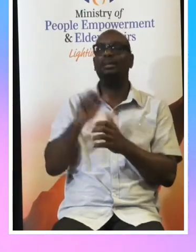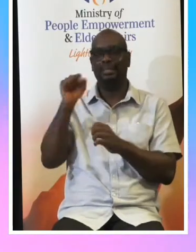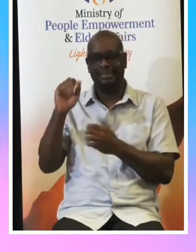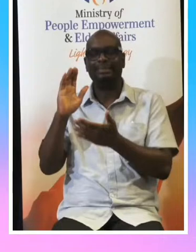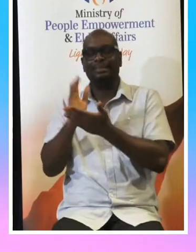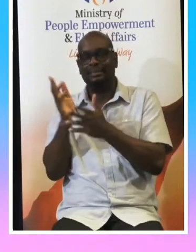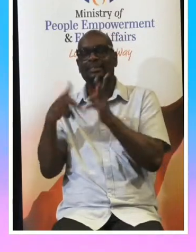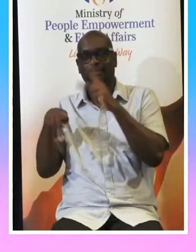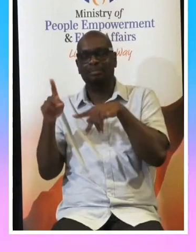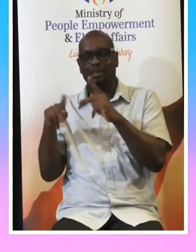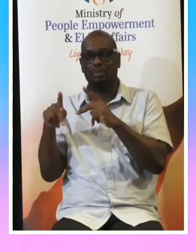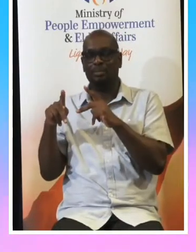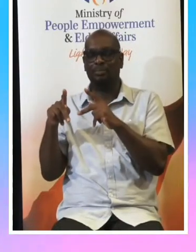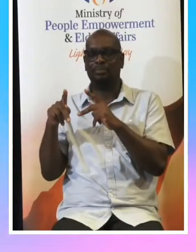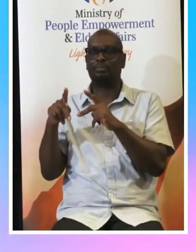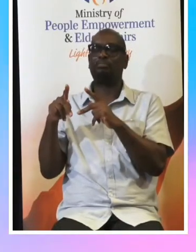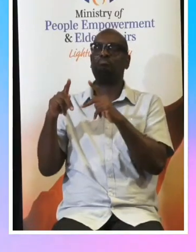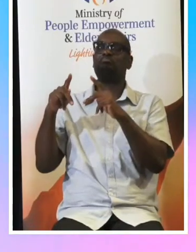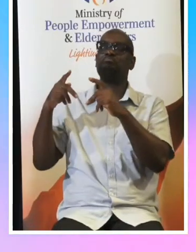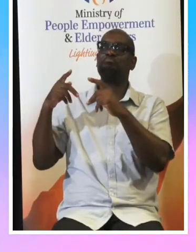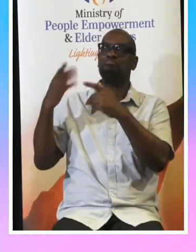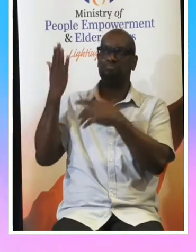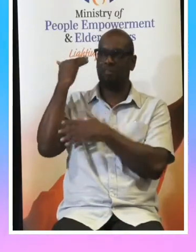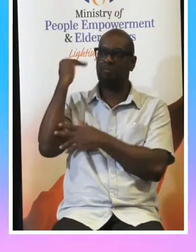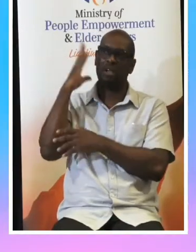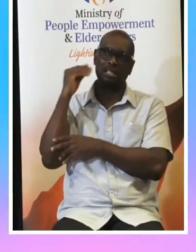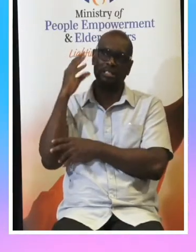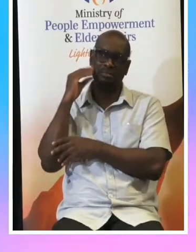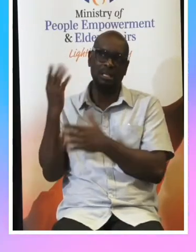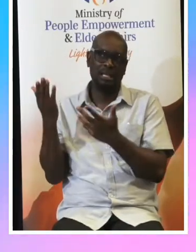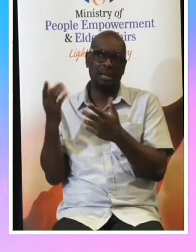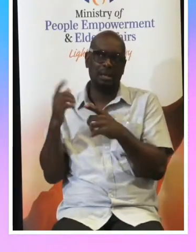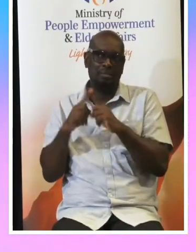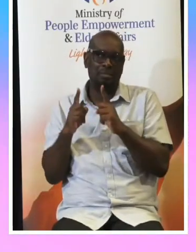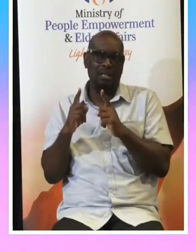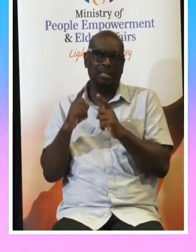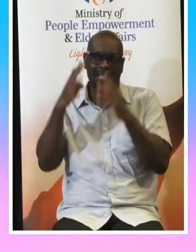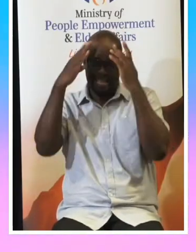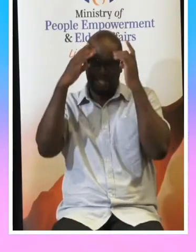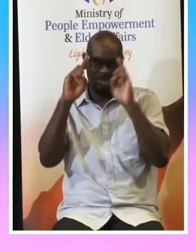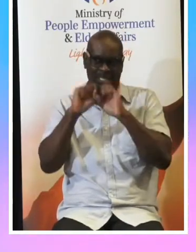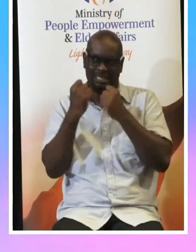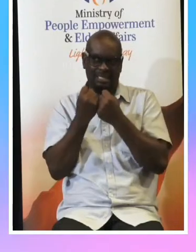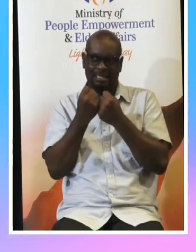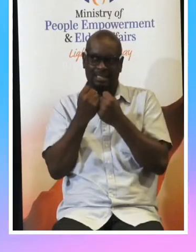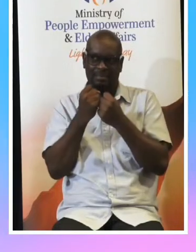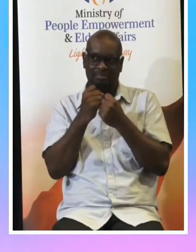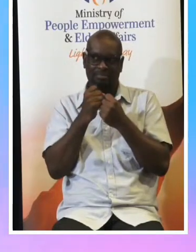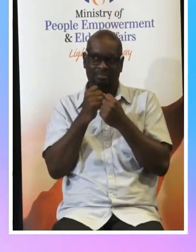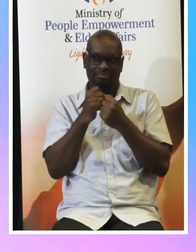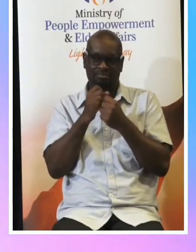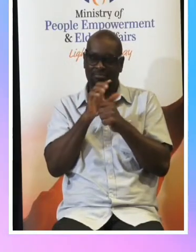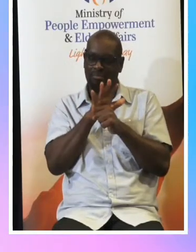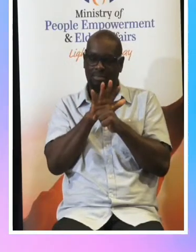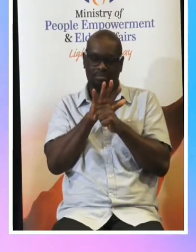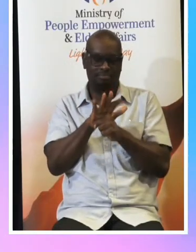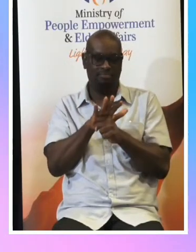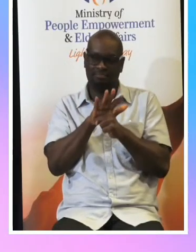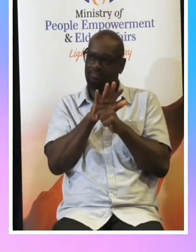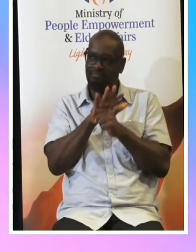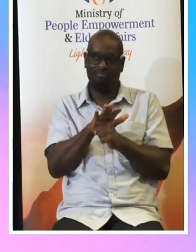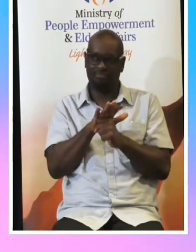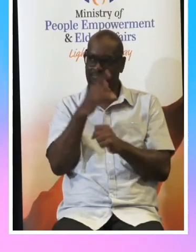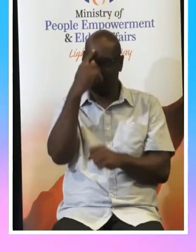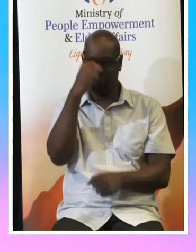system was still confounded by me, someone with cerebral palsy and attendant fine motor challenges that necessitated